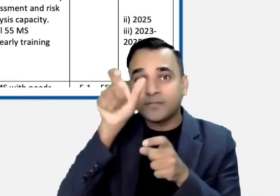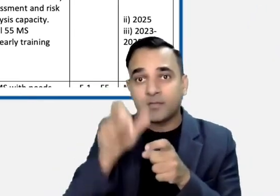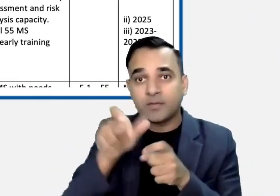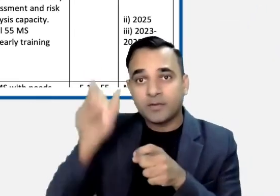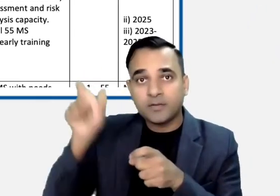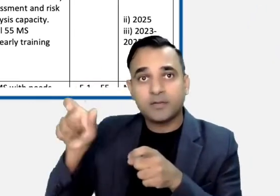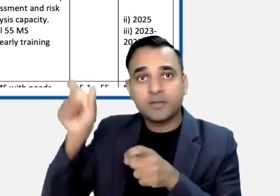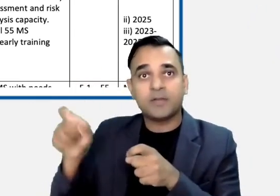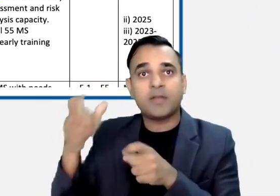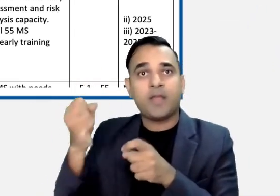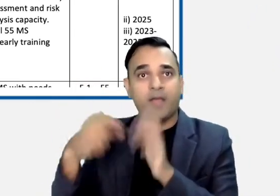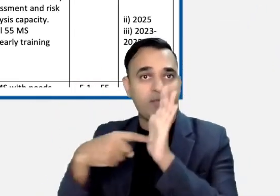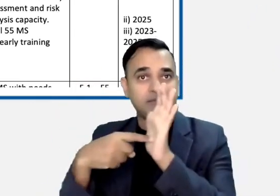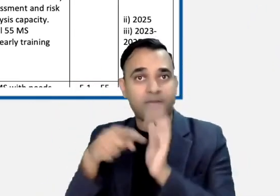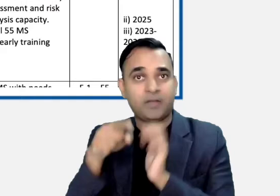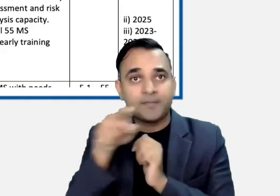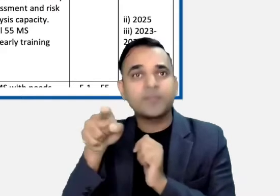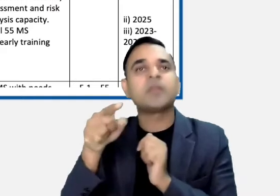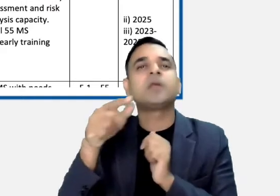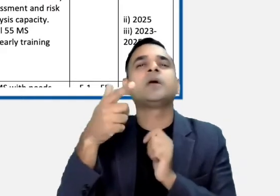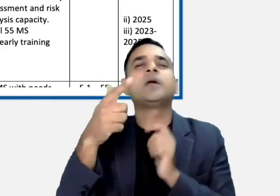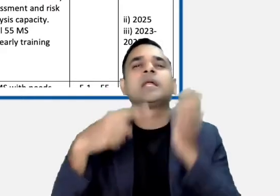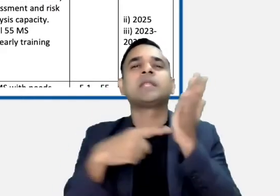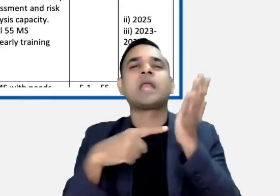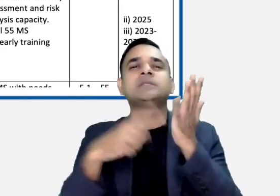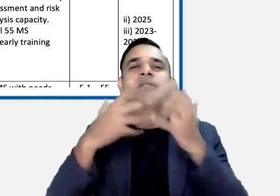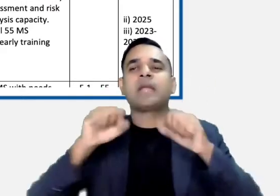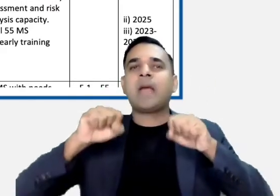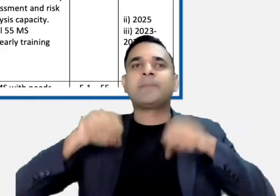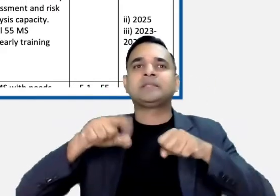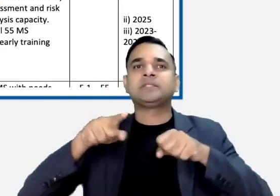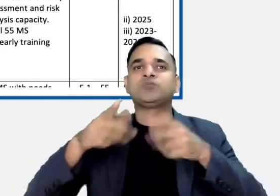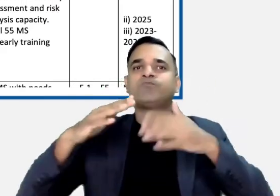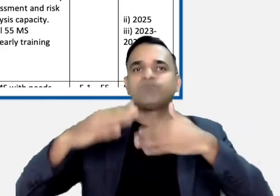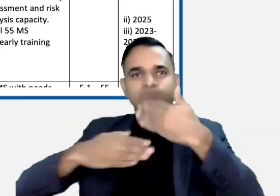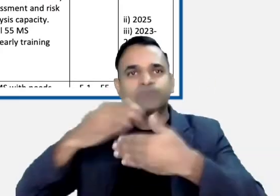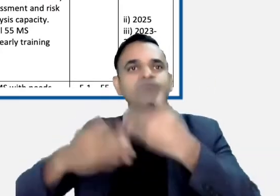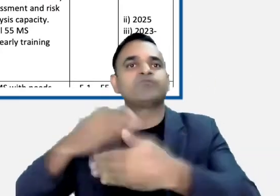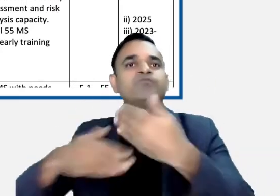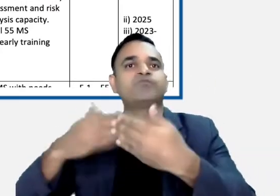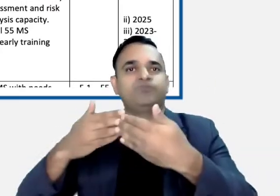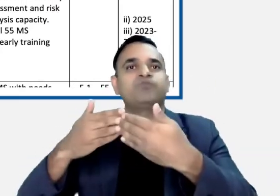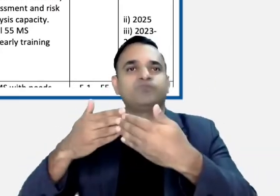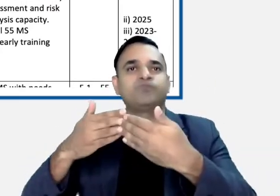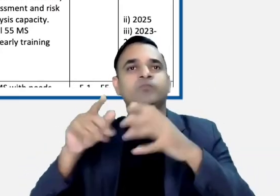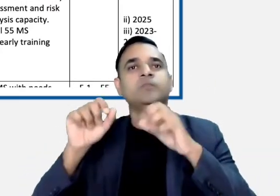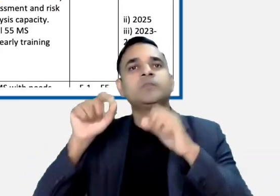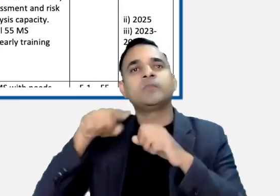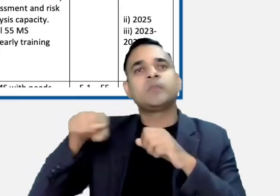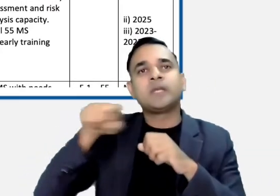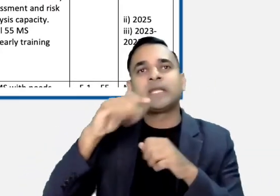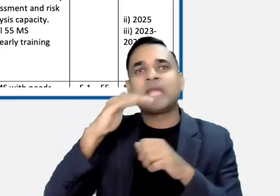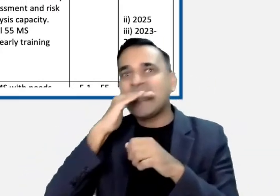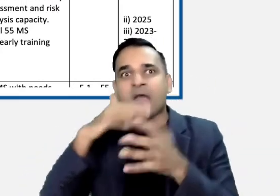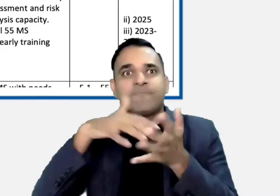risk and vulnerability assessment. The target here is we want to ensure that certain member states are trained